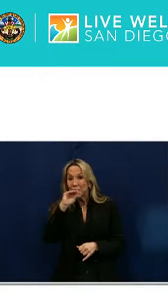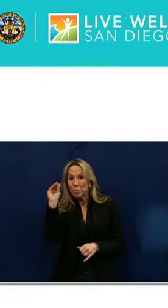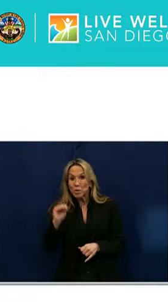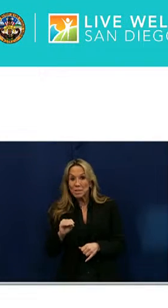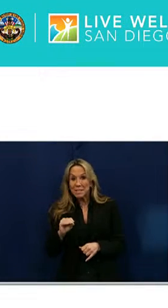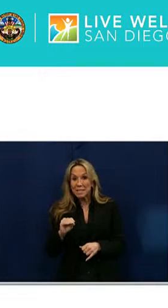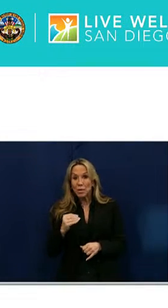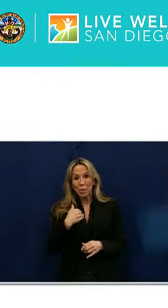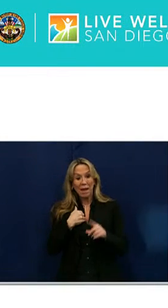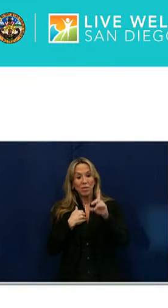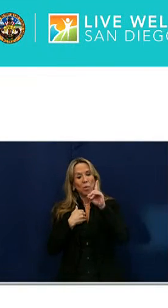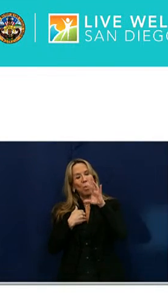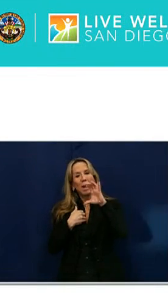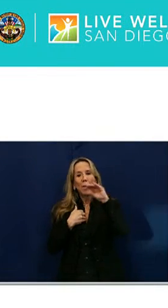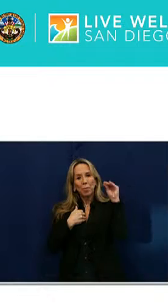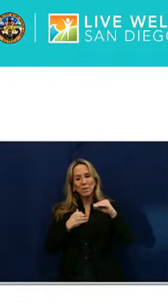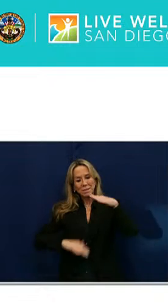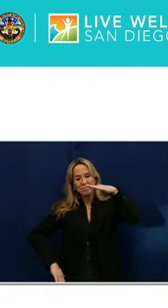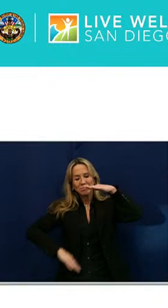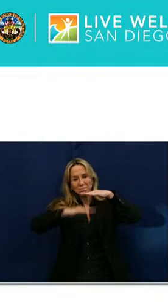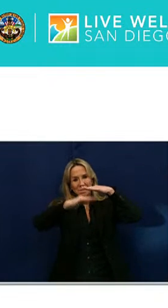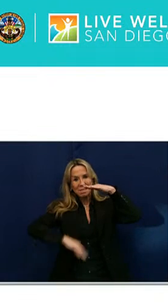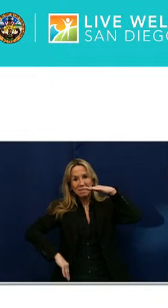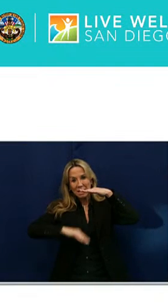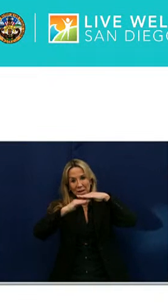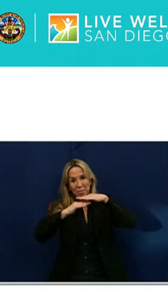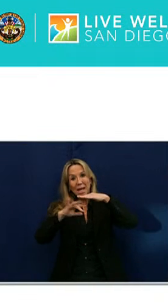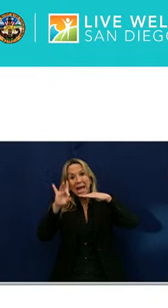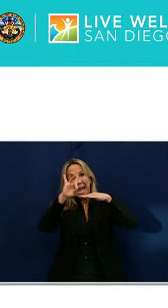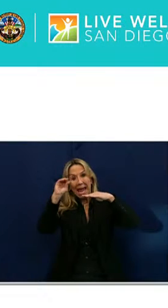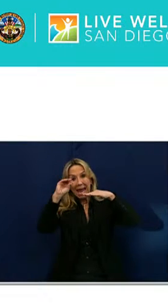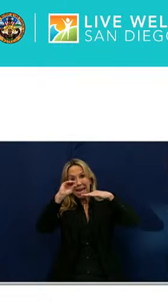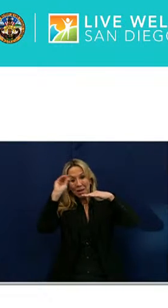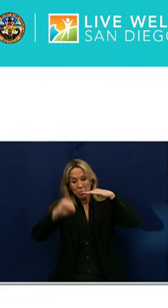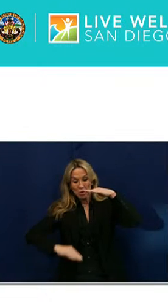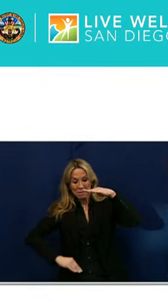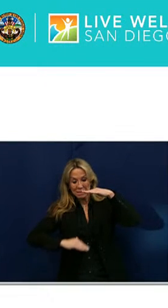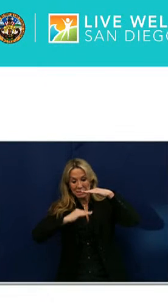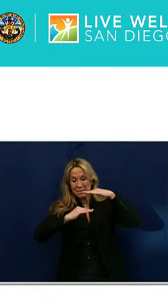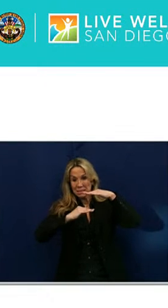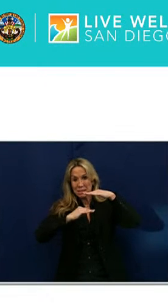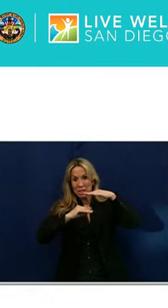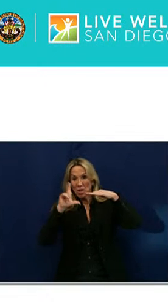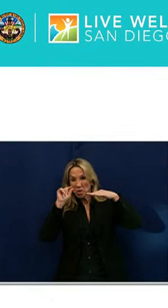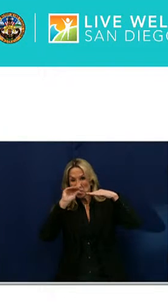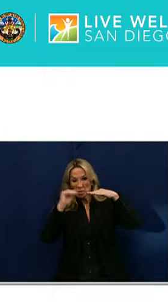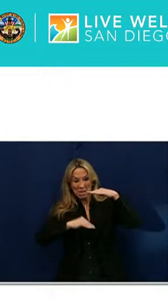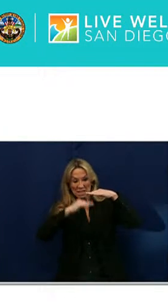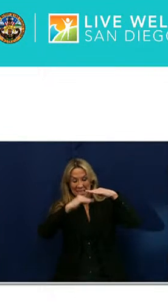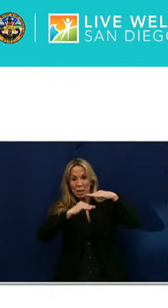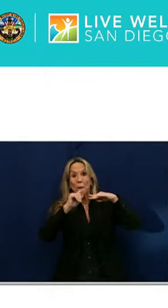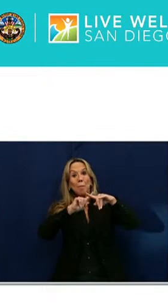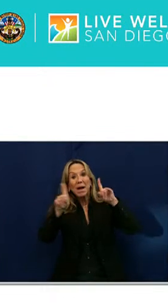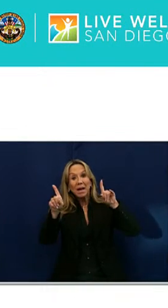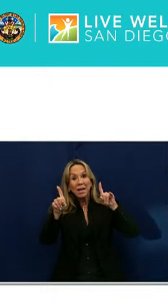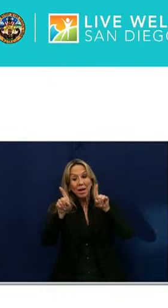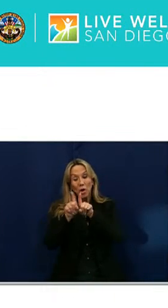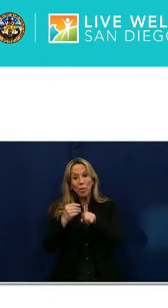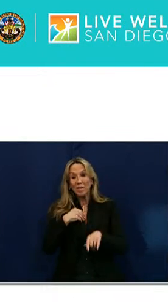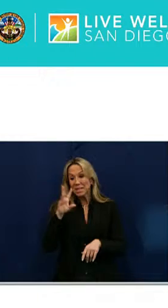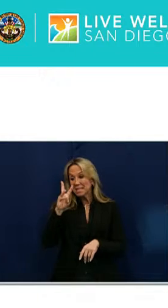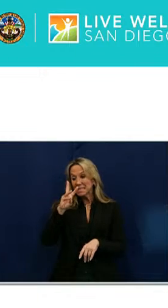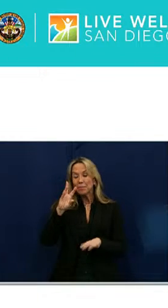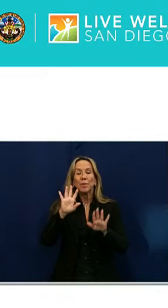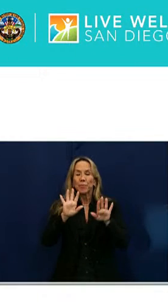of the 100% capacity. And we know that we have 60%, and let me just also understand,